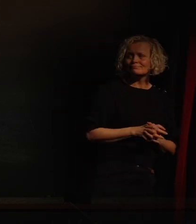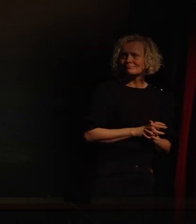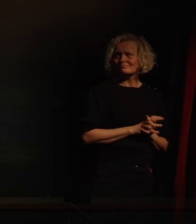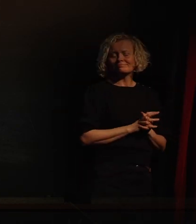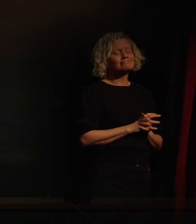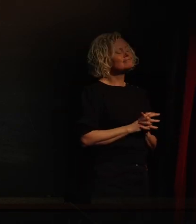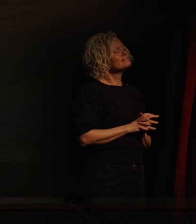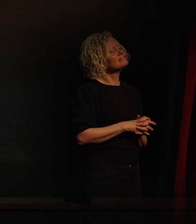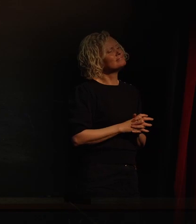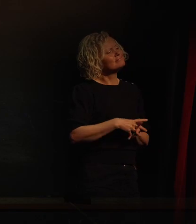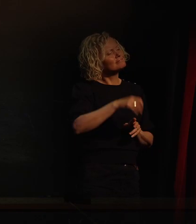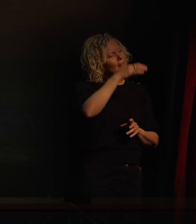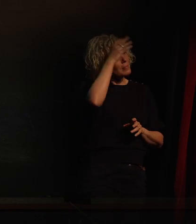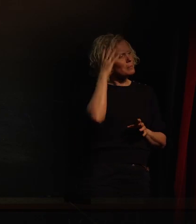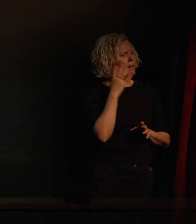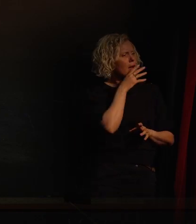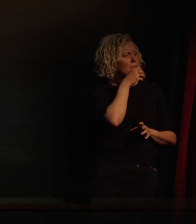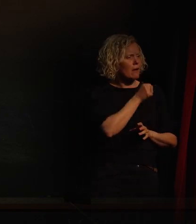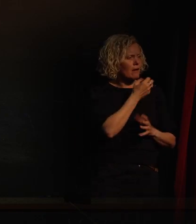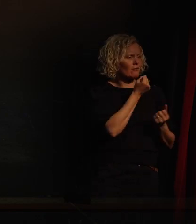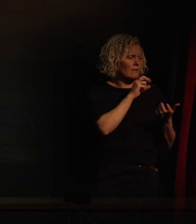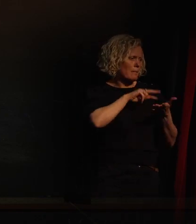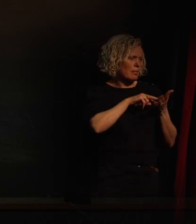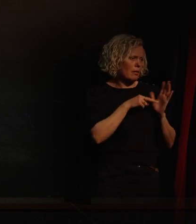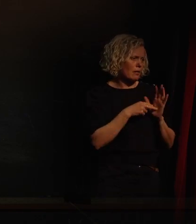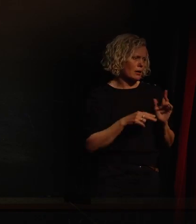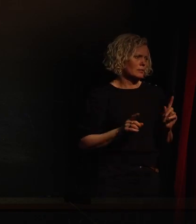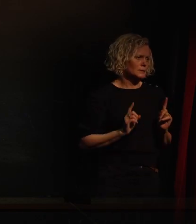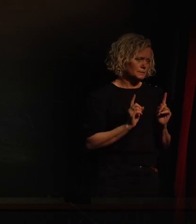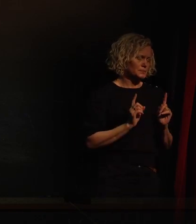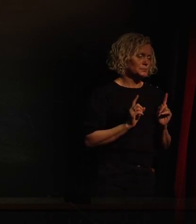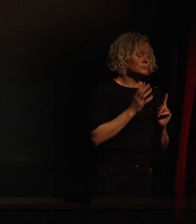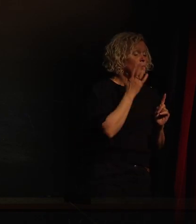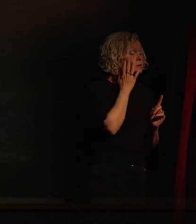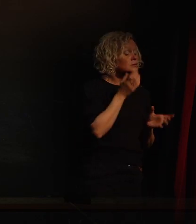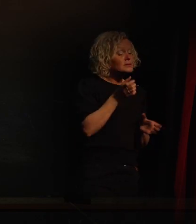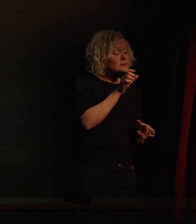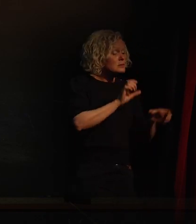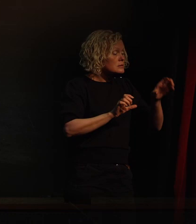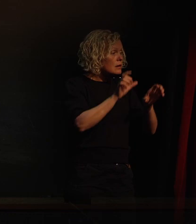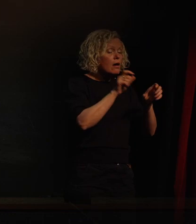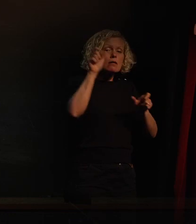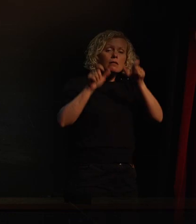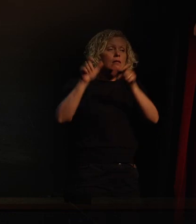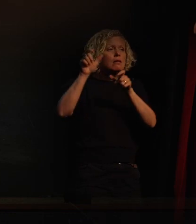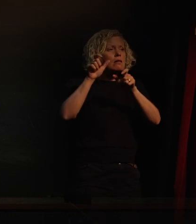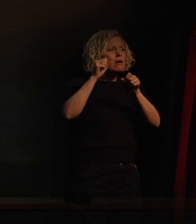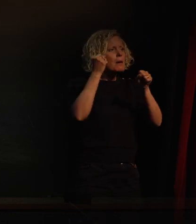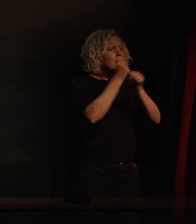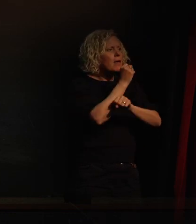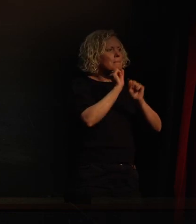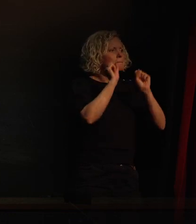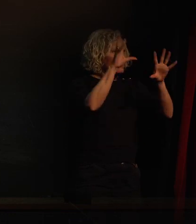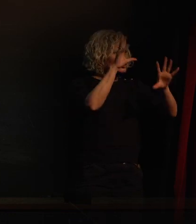But the blonde-haired man had a cunning plan. When the scientists made the magic potion that stopped